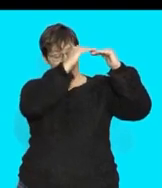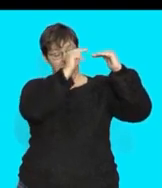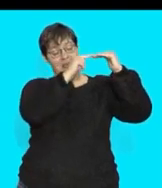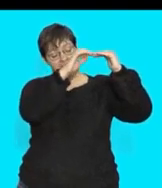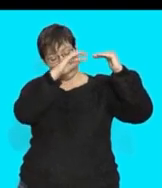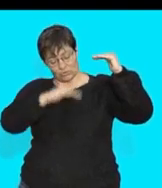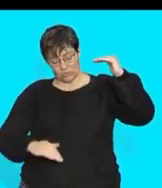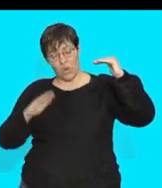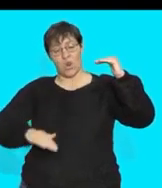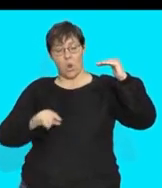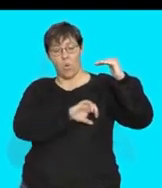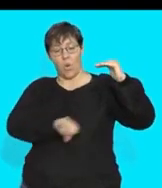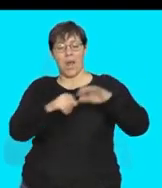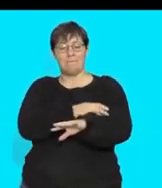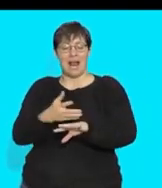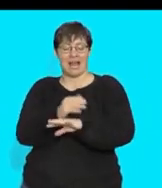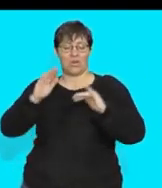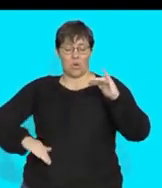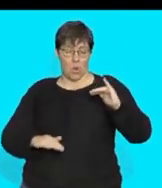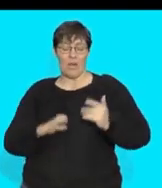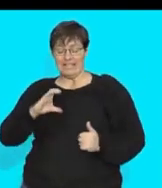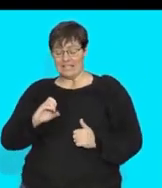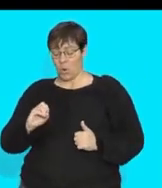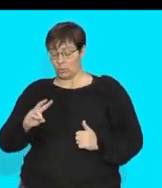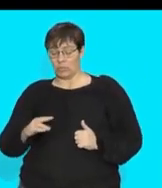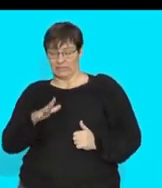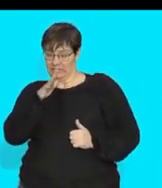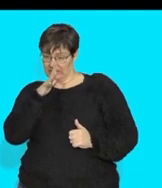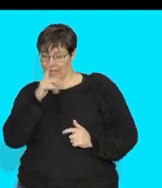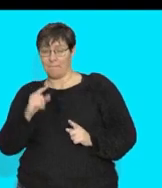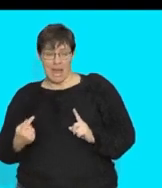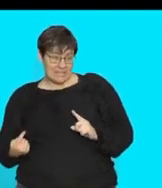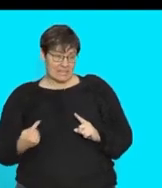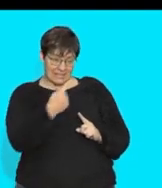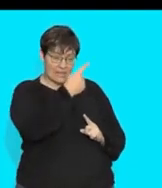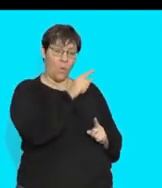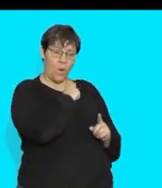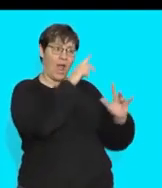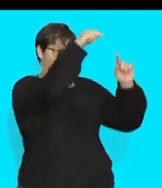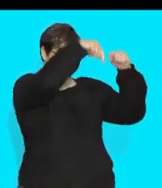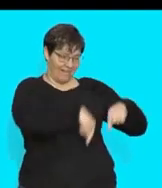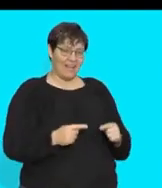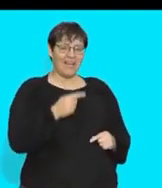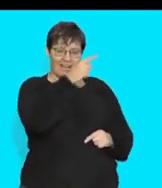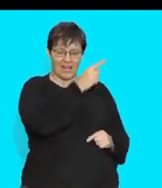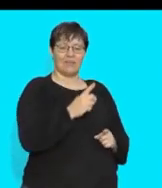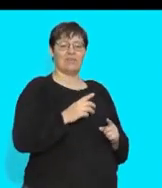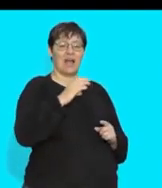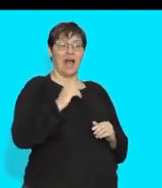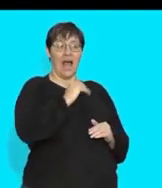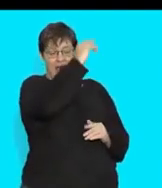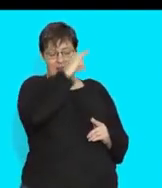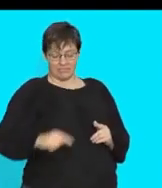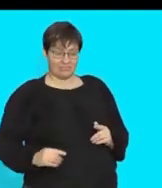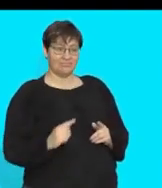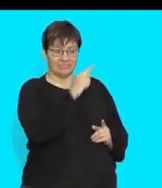high concentration, where there's a lot of them, they will move down to a low concentration. So